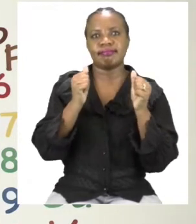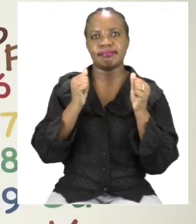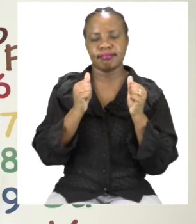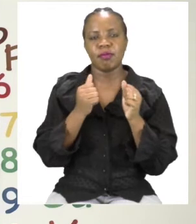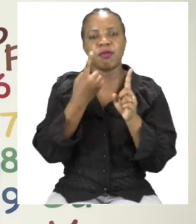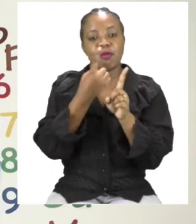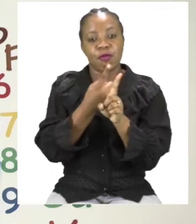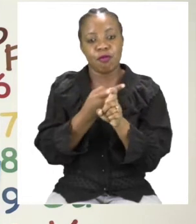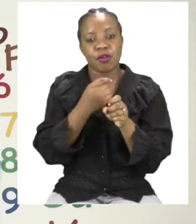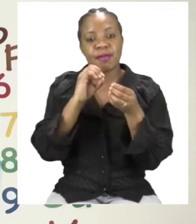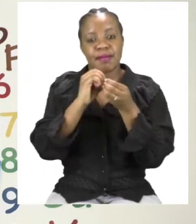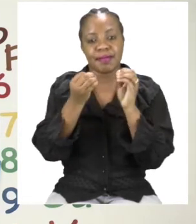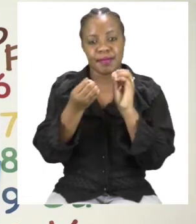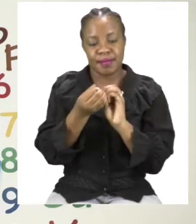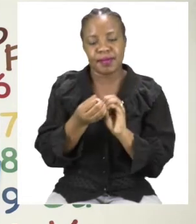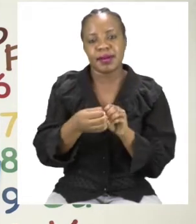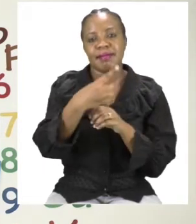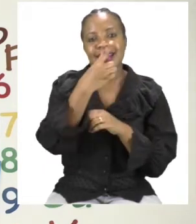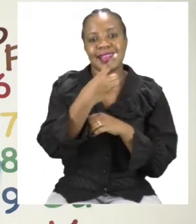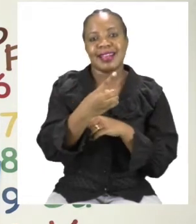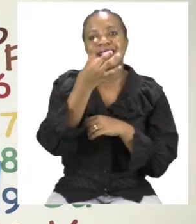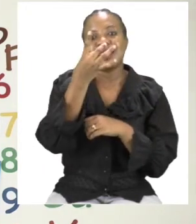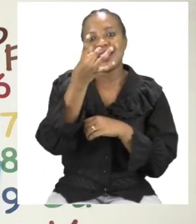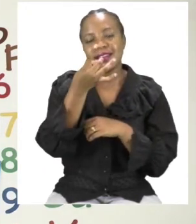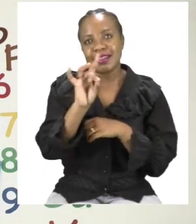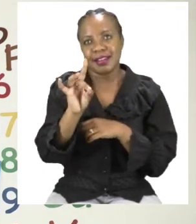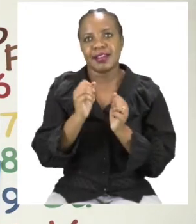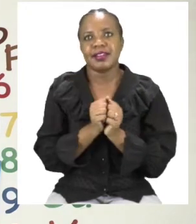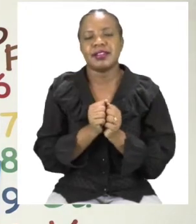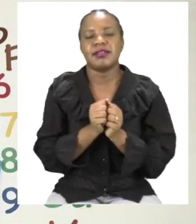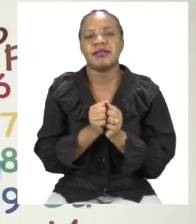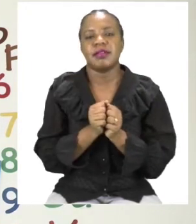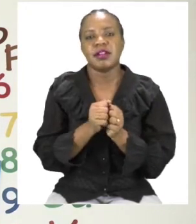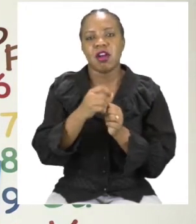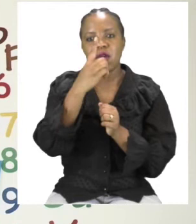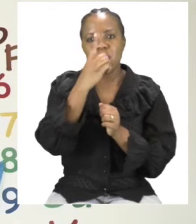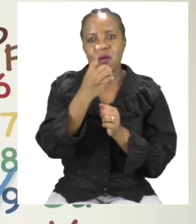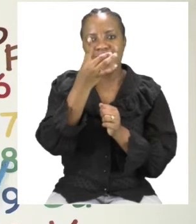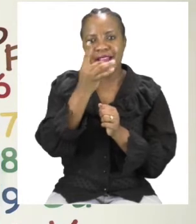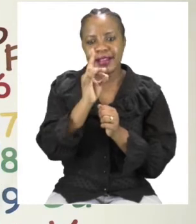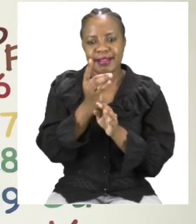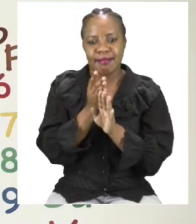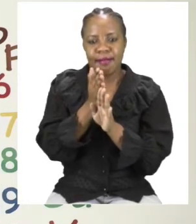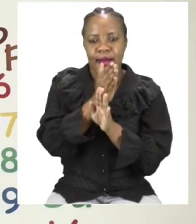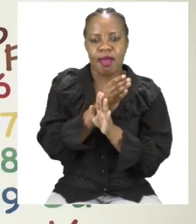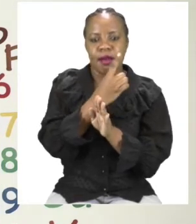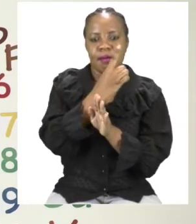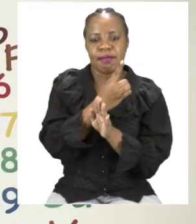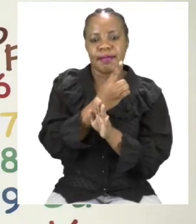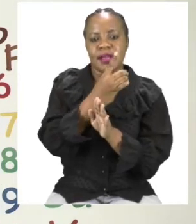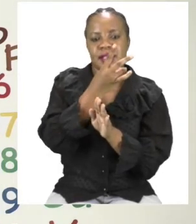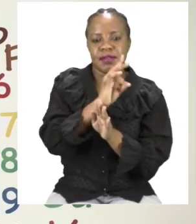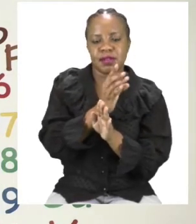18 here, and then we're going to count 6 going backwards. So we're going to start from